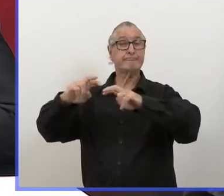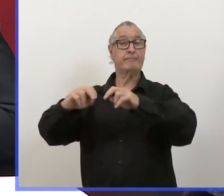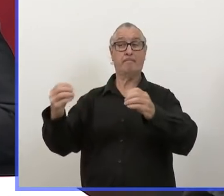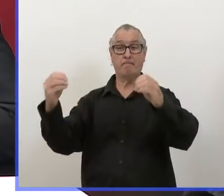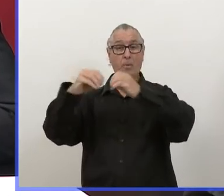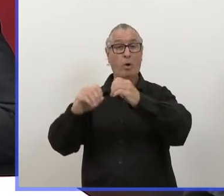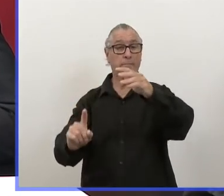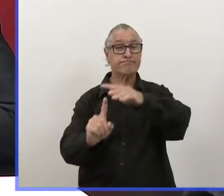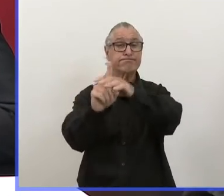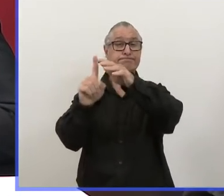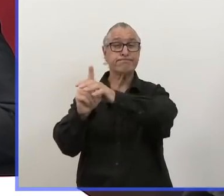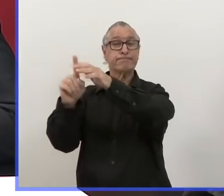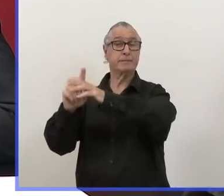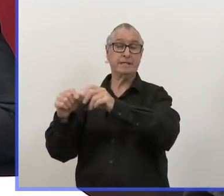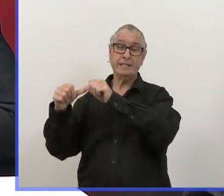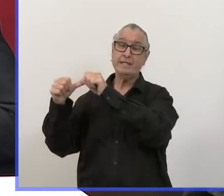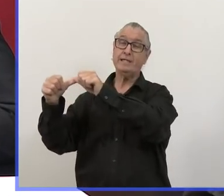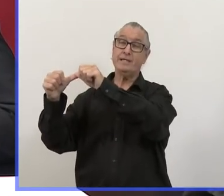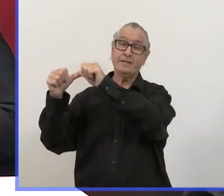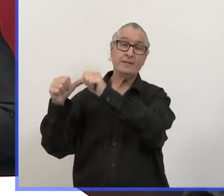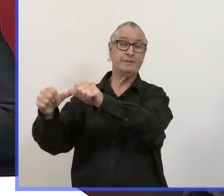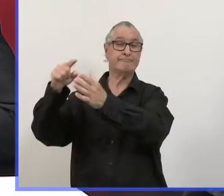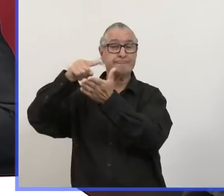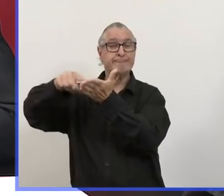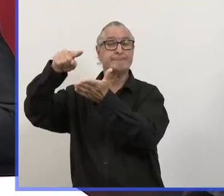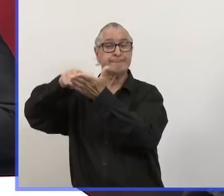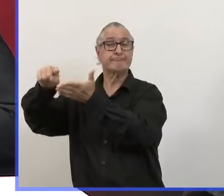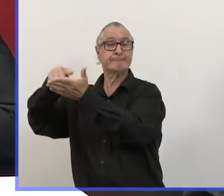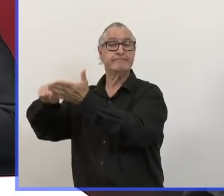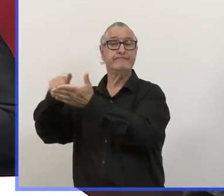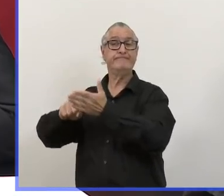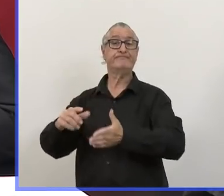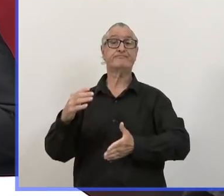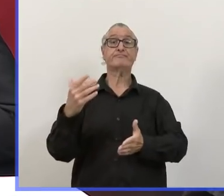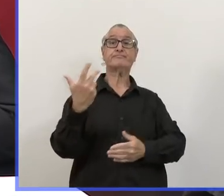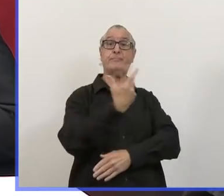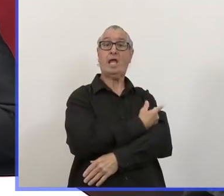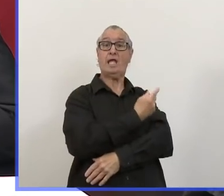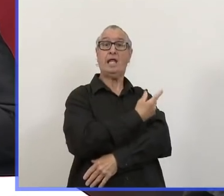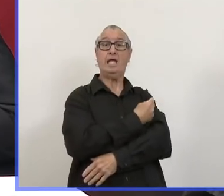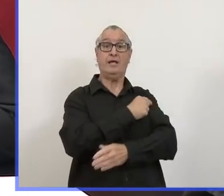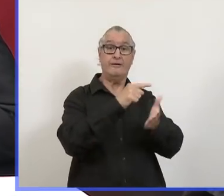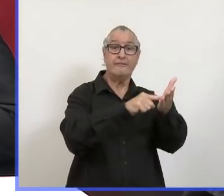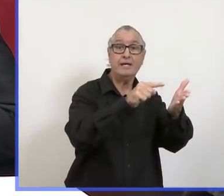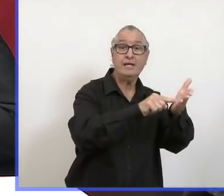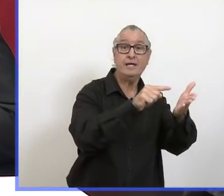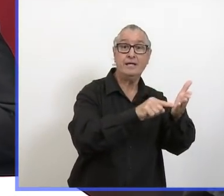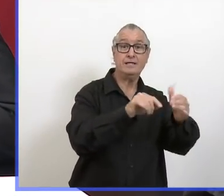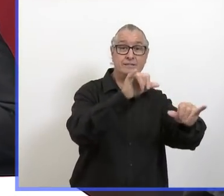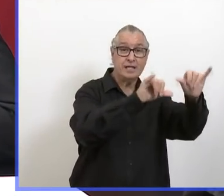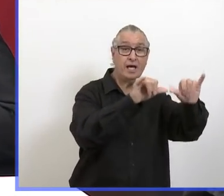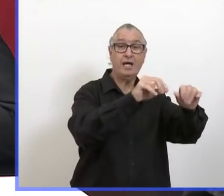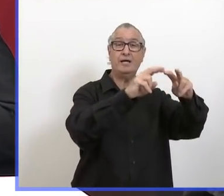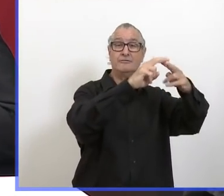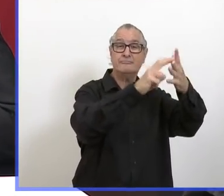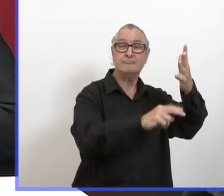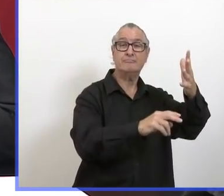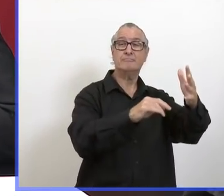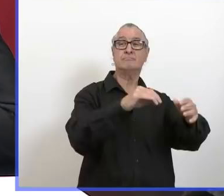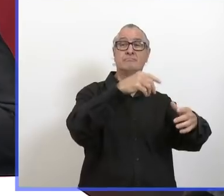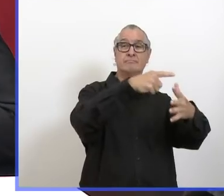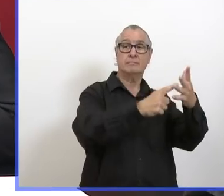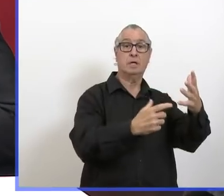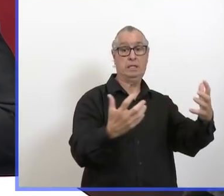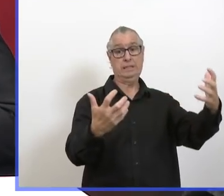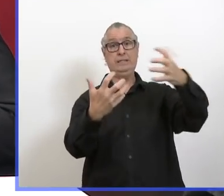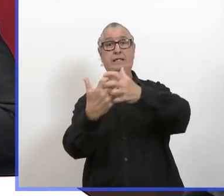again, it takes months to get that information to run those studies. And from a public health perspective, again, both, you know, not only locally,